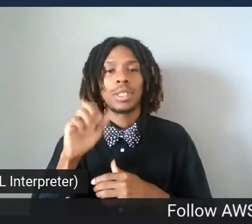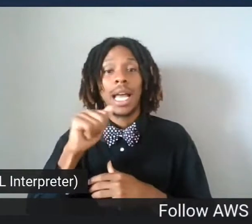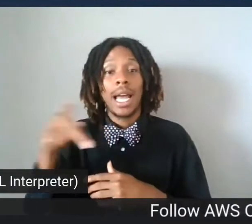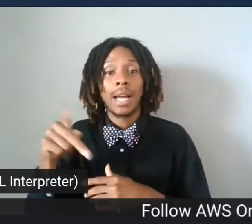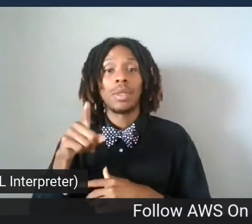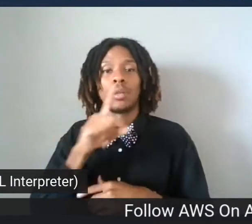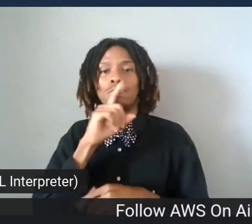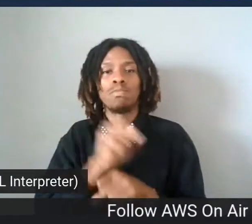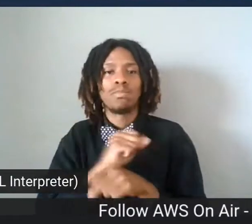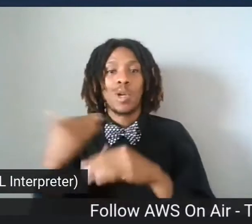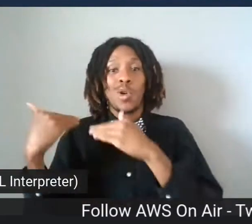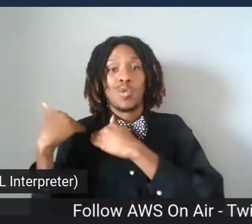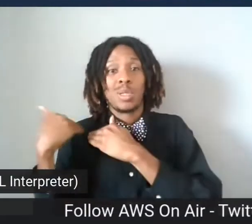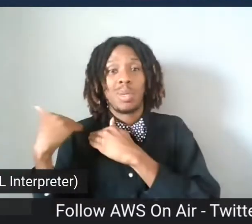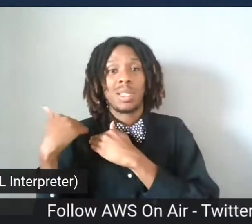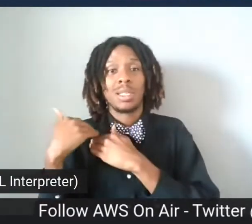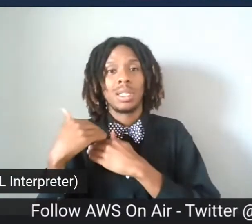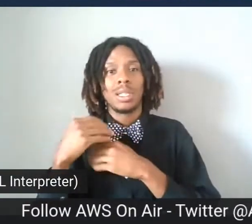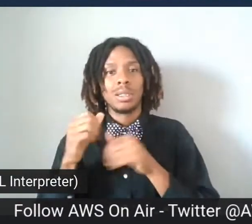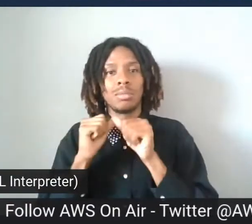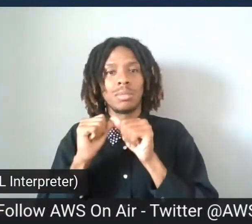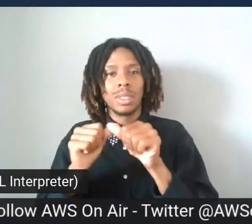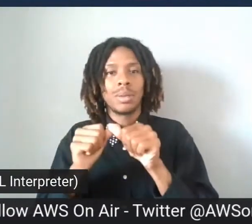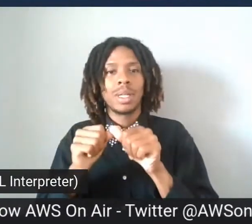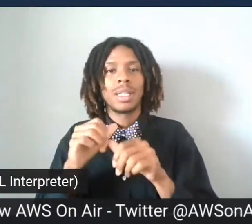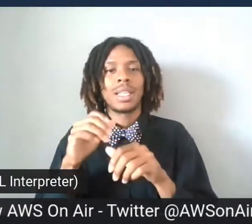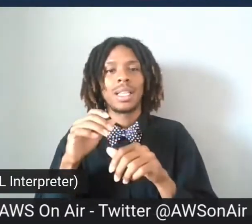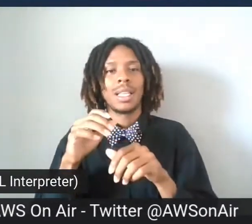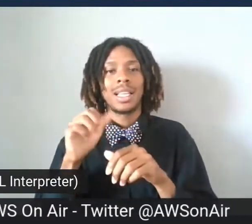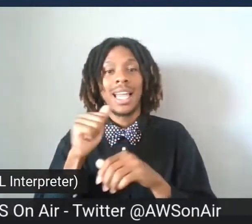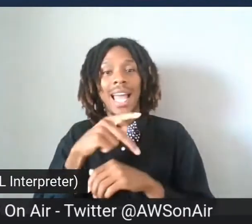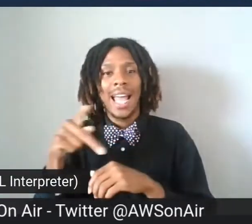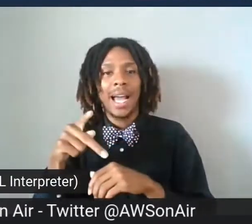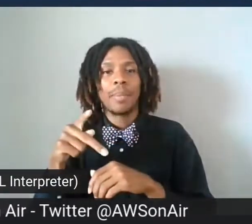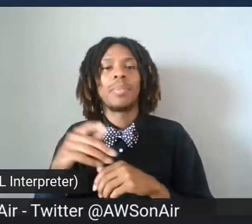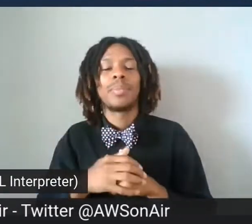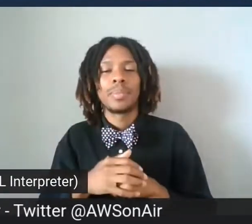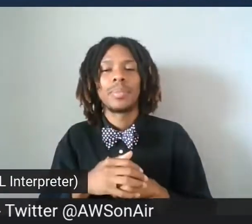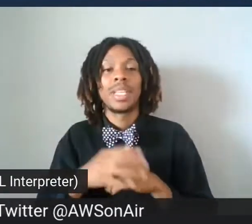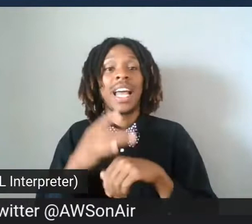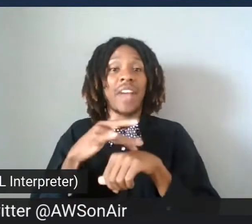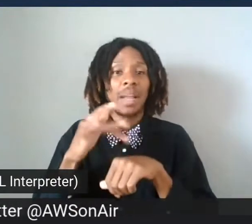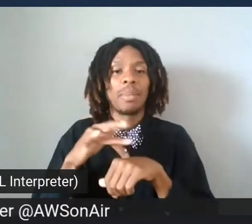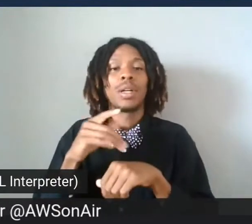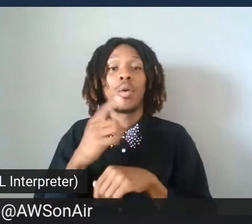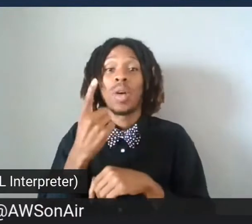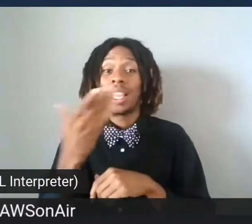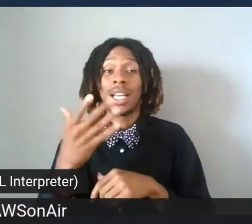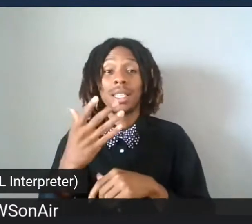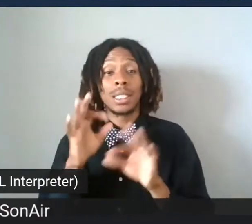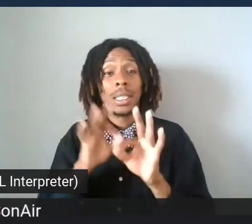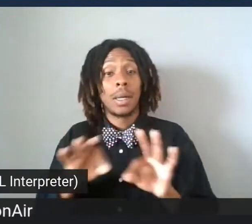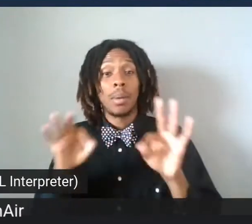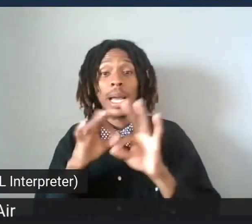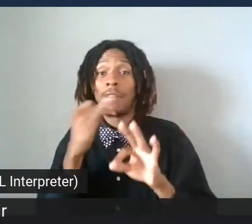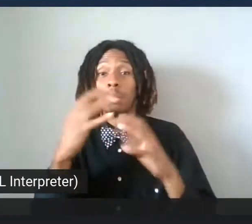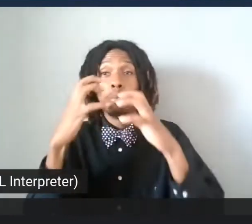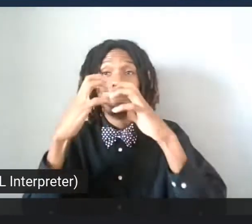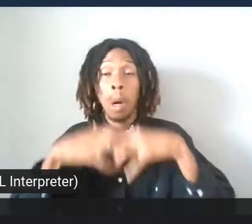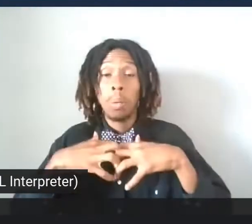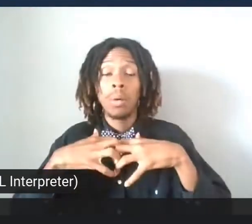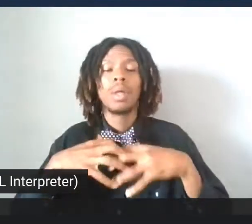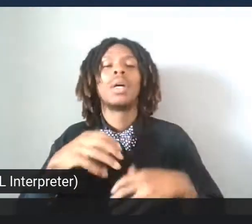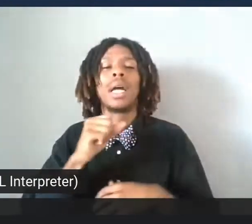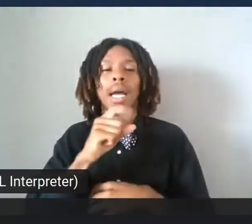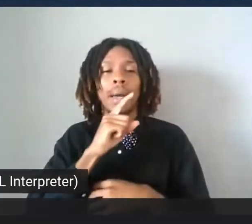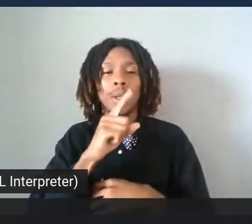actually responsible to maintain the availability of the app. So one thing you'd want to do is, in case there is any failure, you want to make